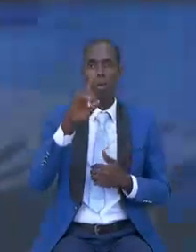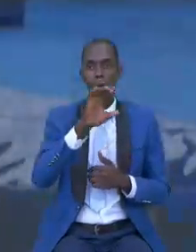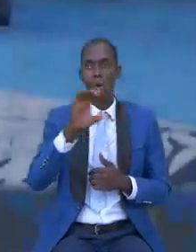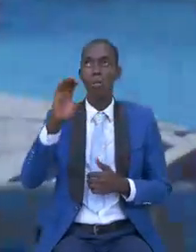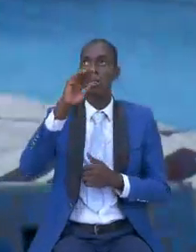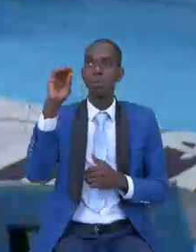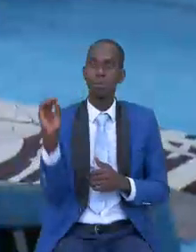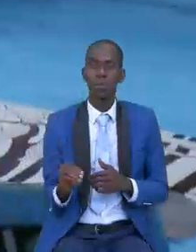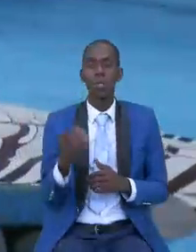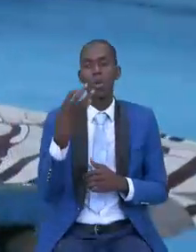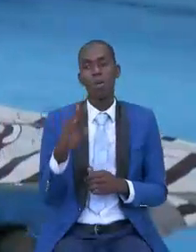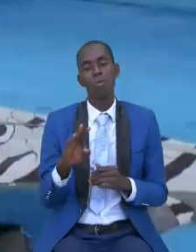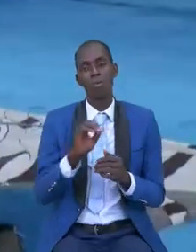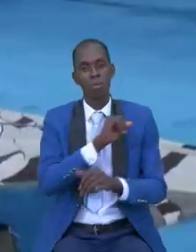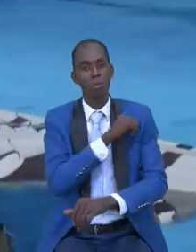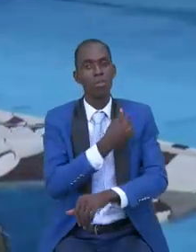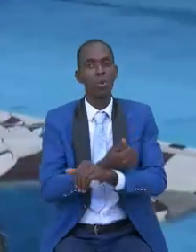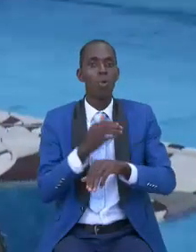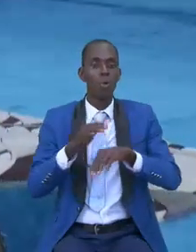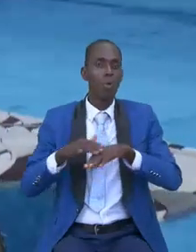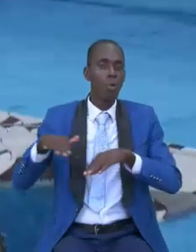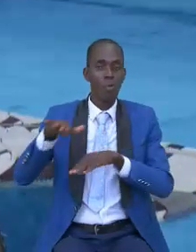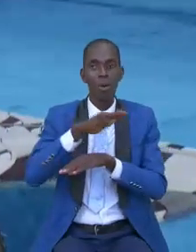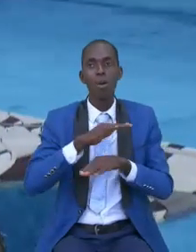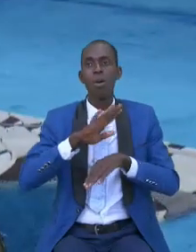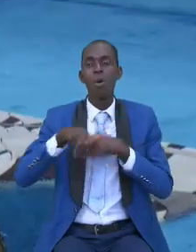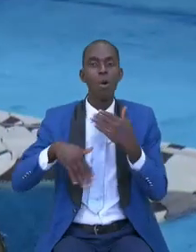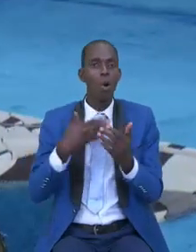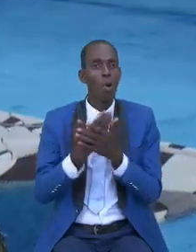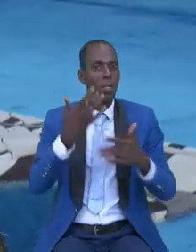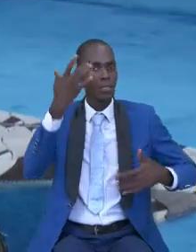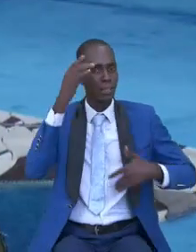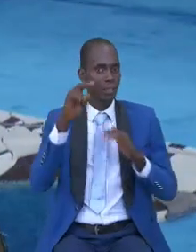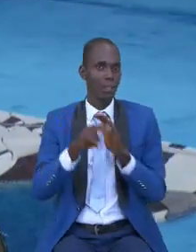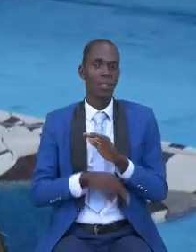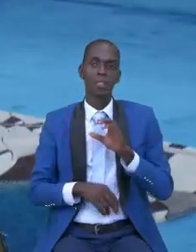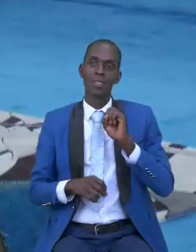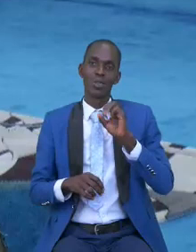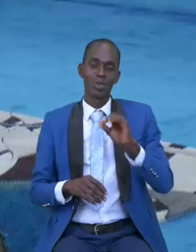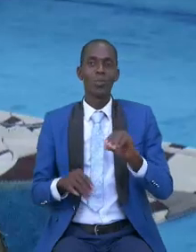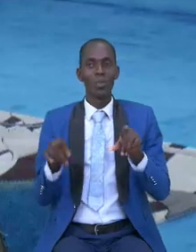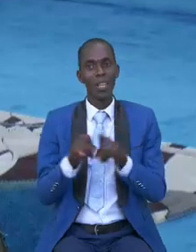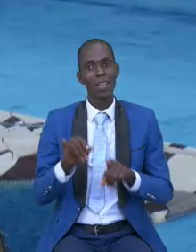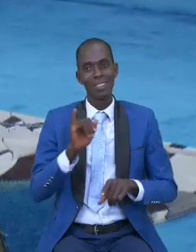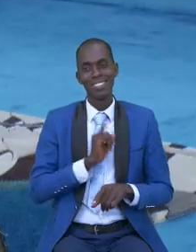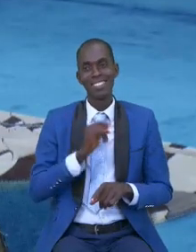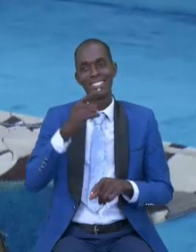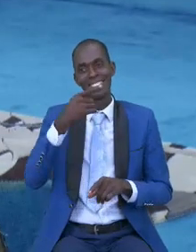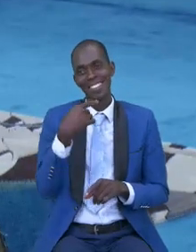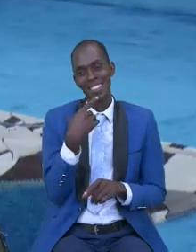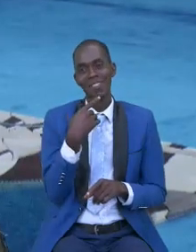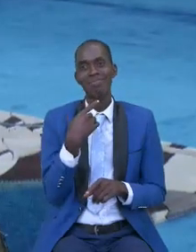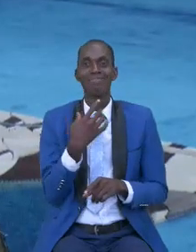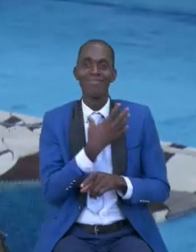100% of authority over all sicknesses. So as I say, and